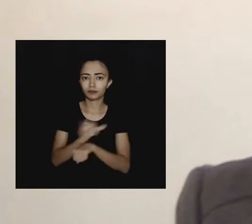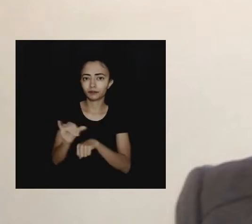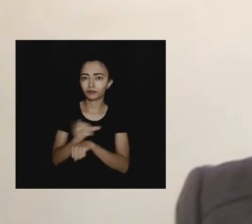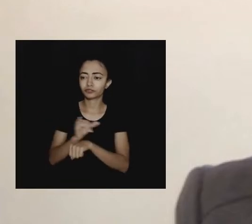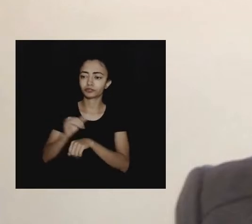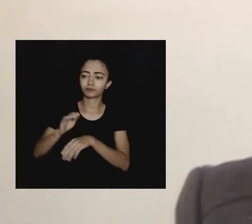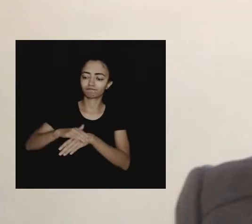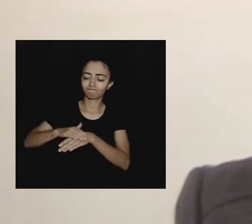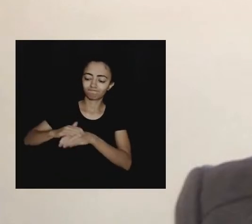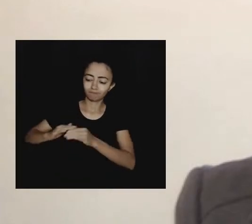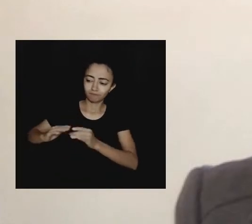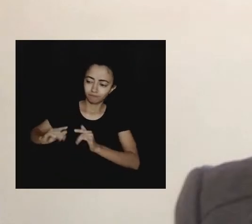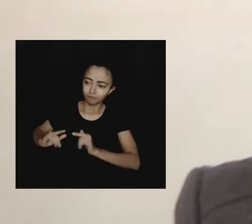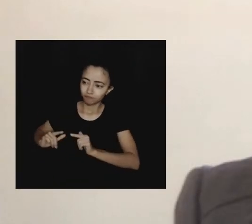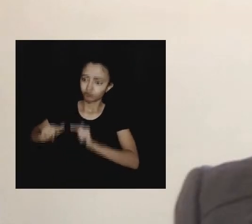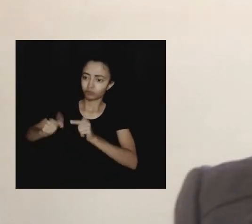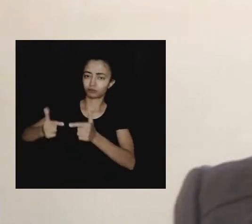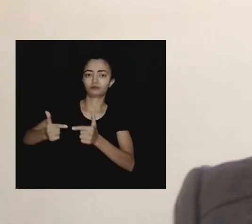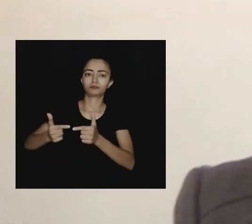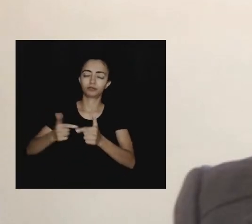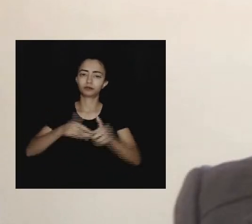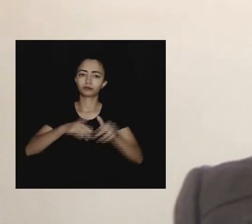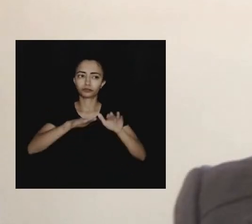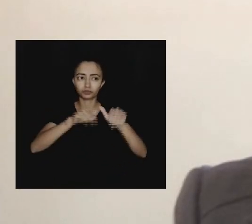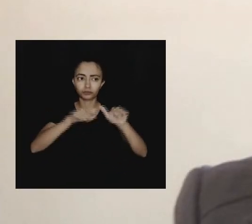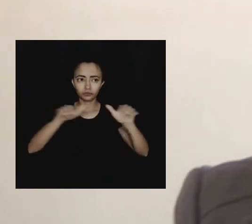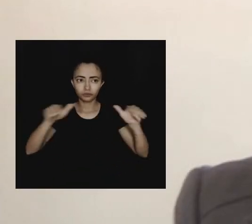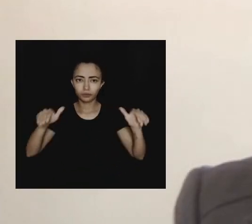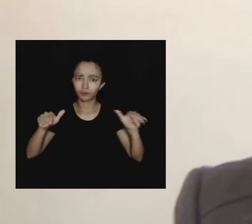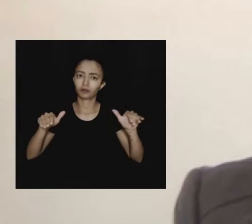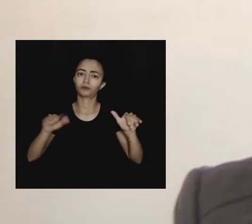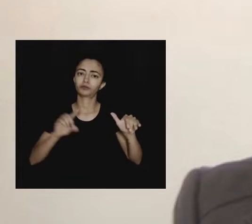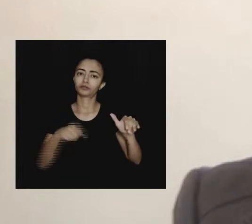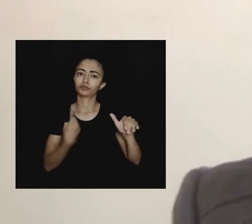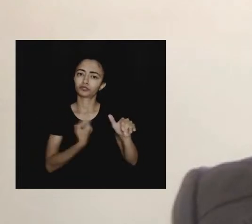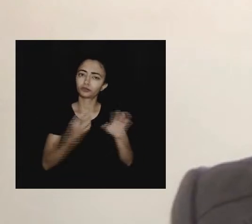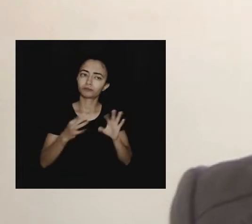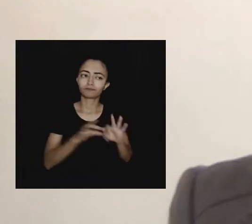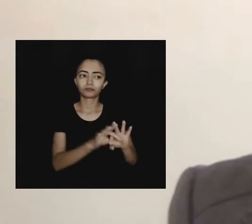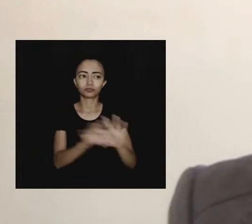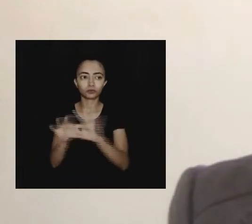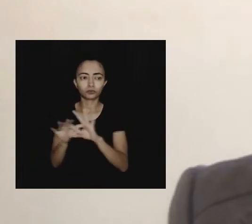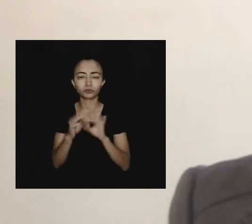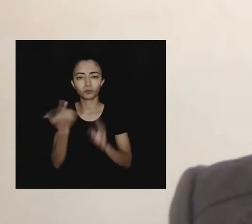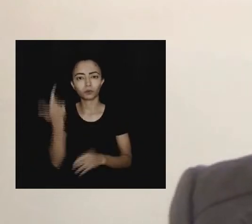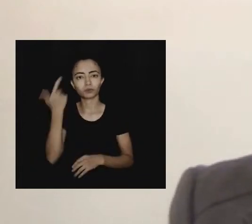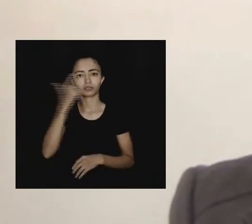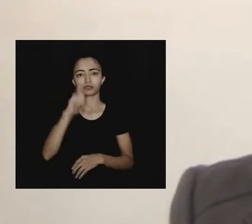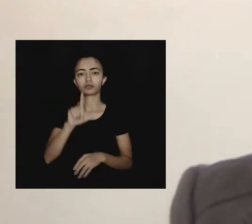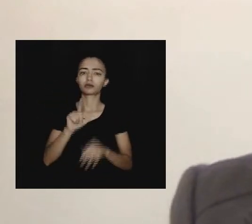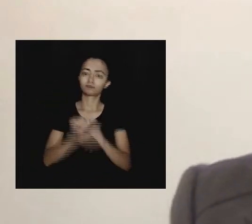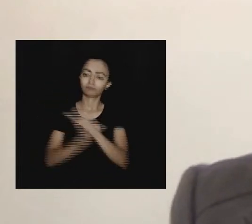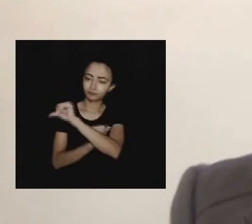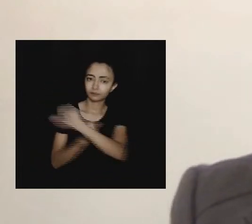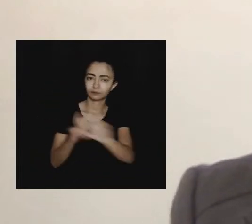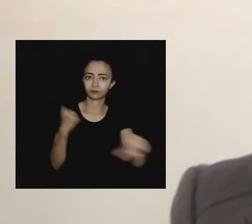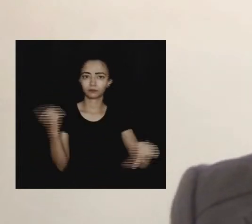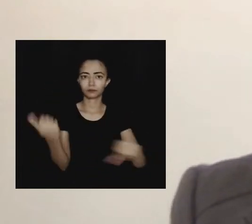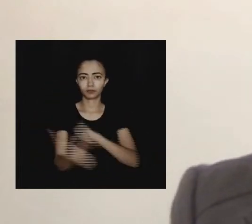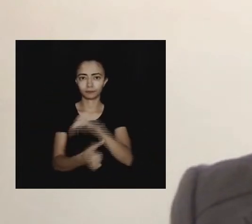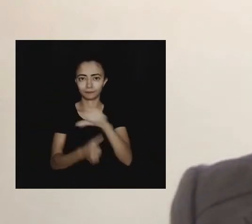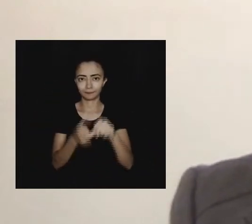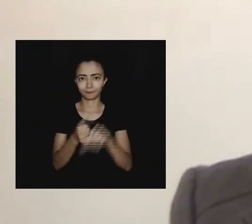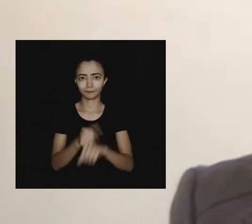thinking about how we are going to put these actions into motion, and that together we can actually make a